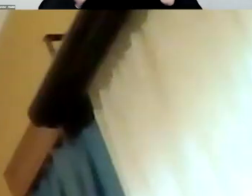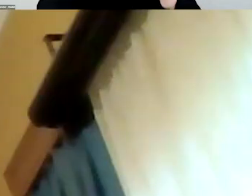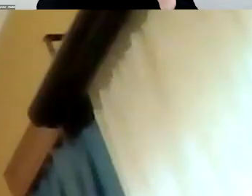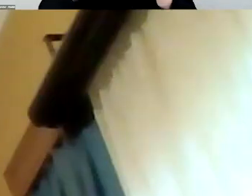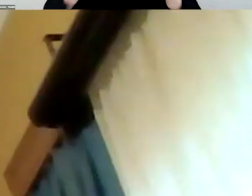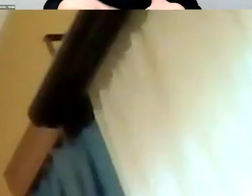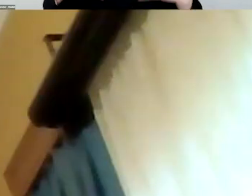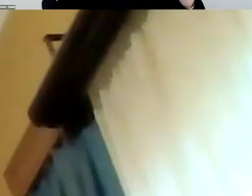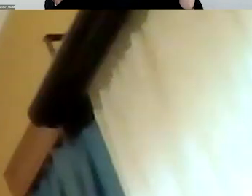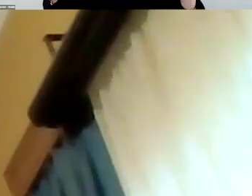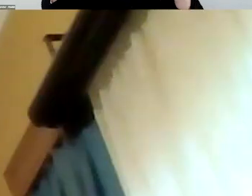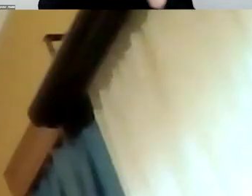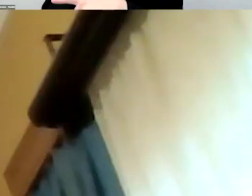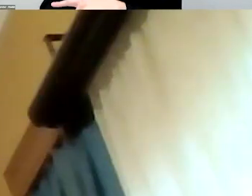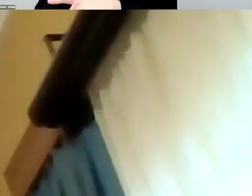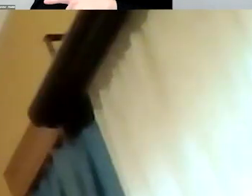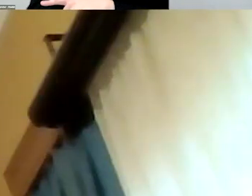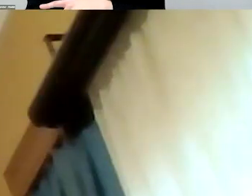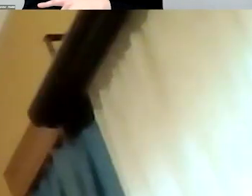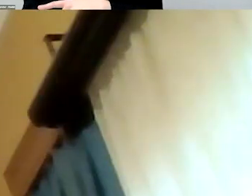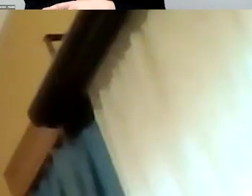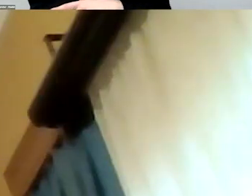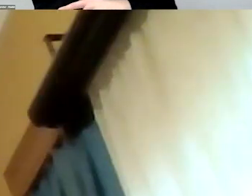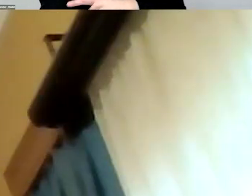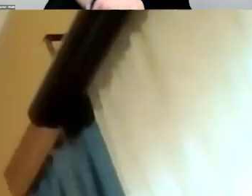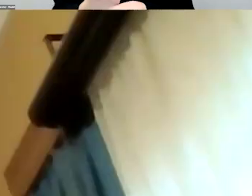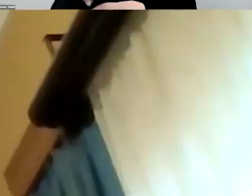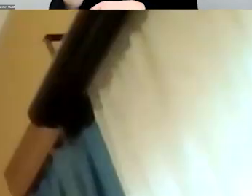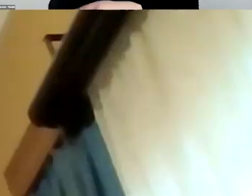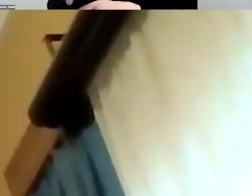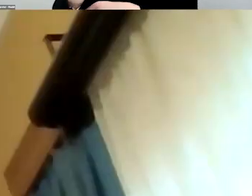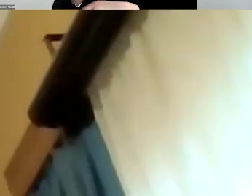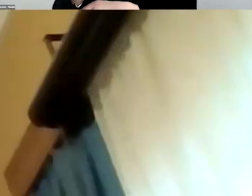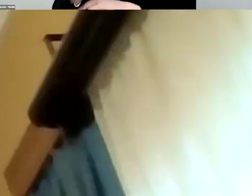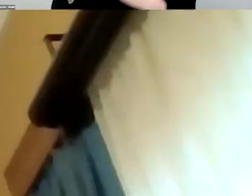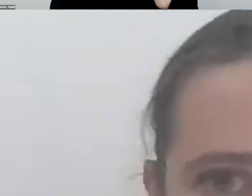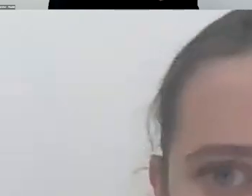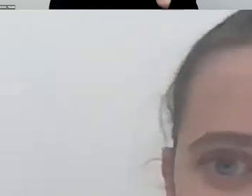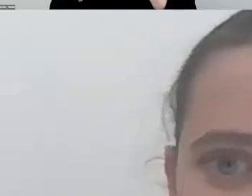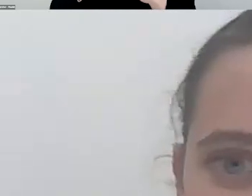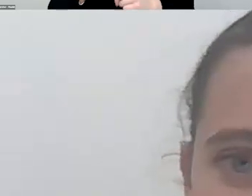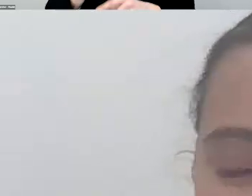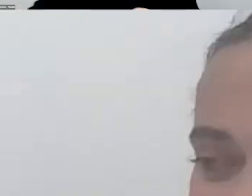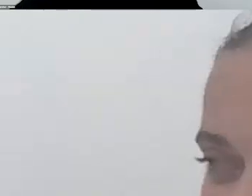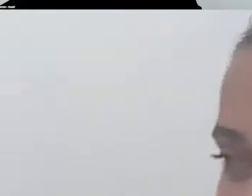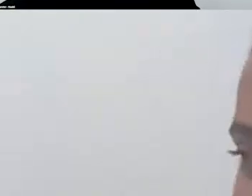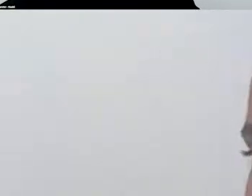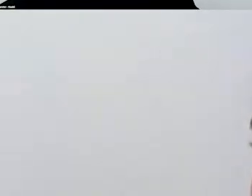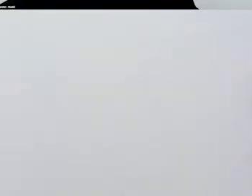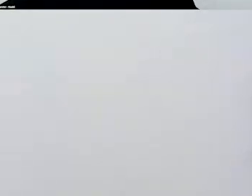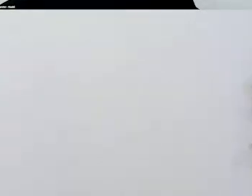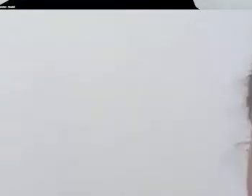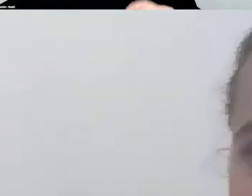to creating individualized roadmaps for healthcare supports? Yeah, so I think we've